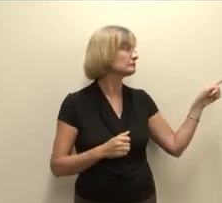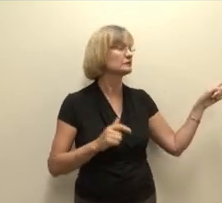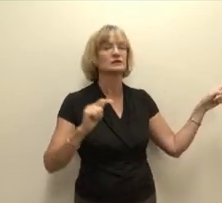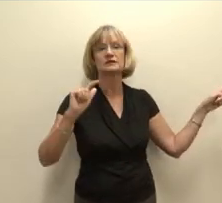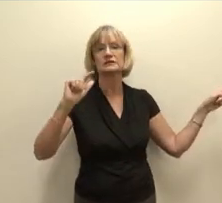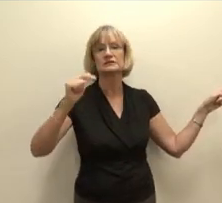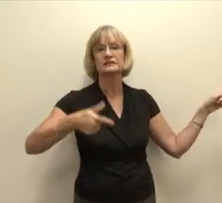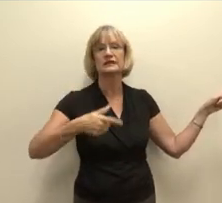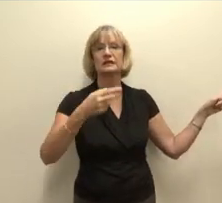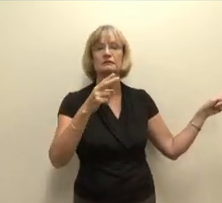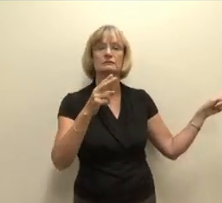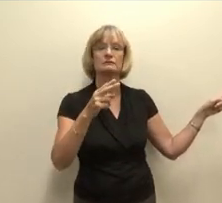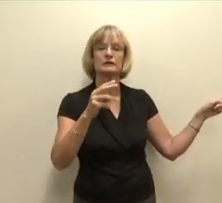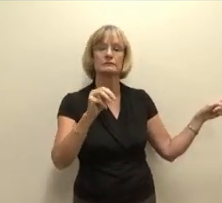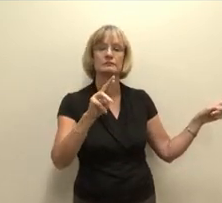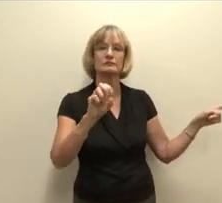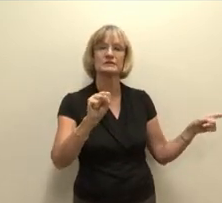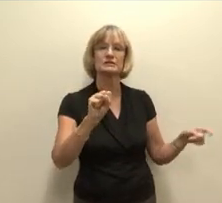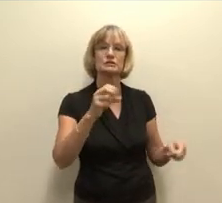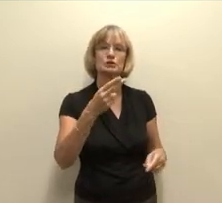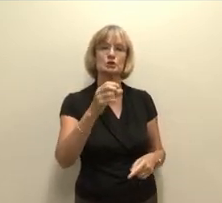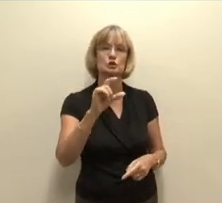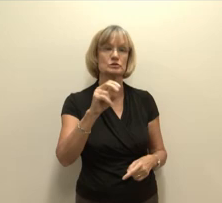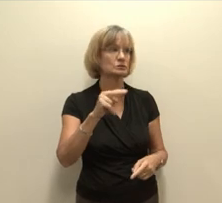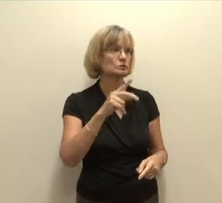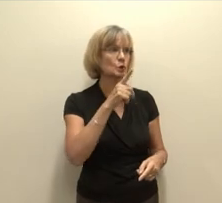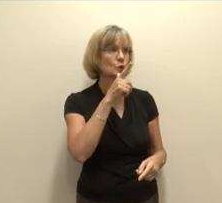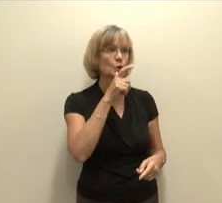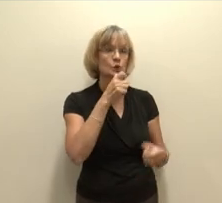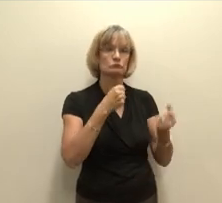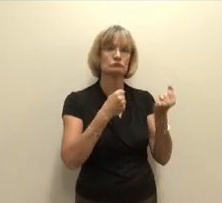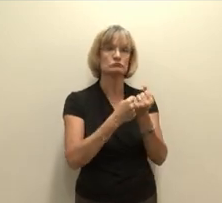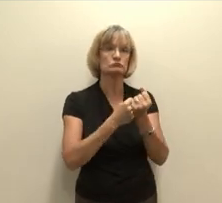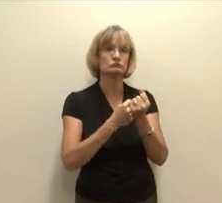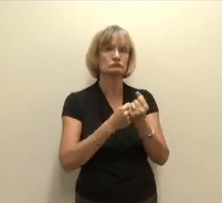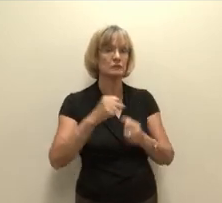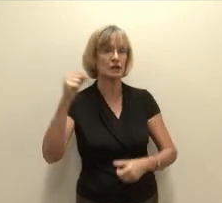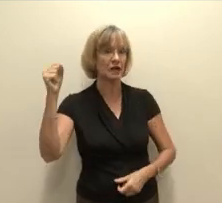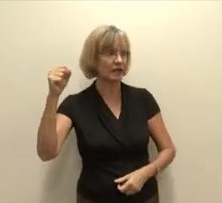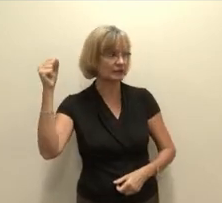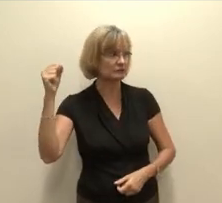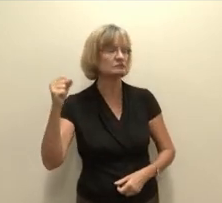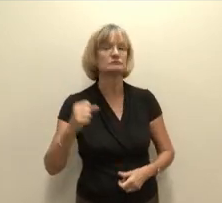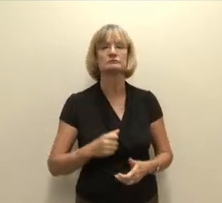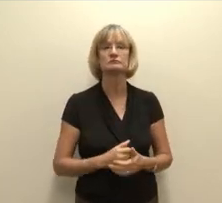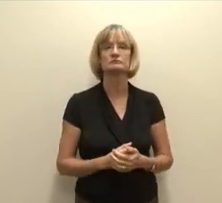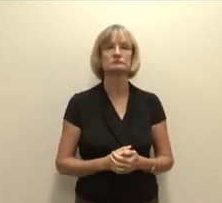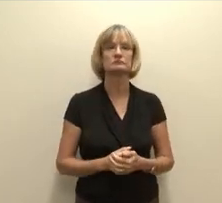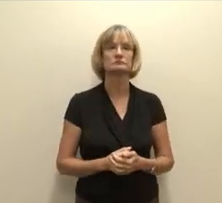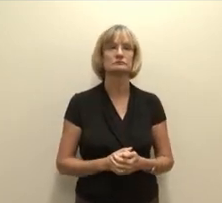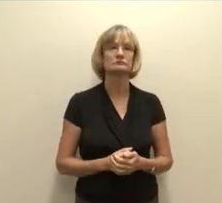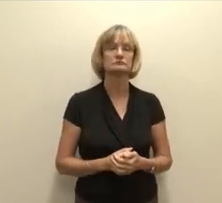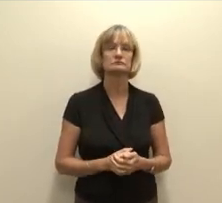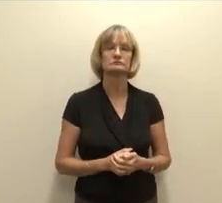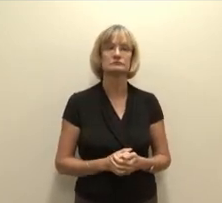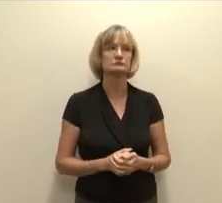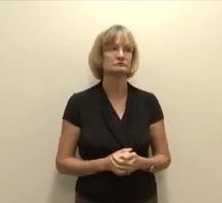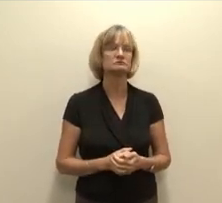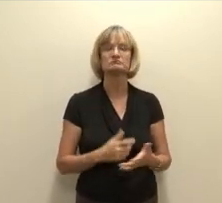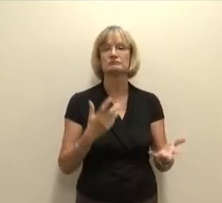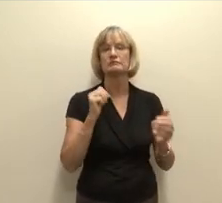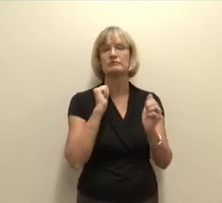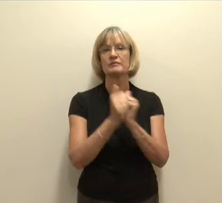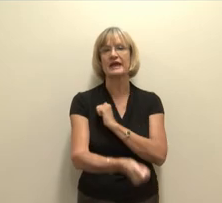Thank you, Ms. Houston. All those in favor? Aye. Aye. That motion